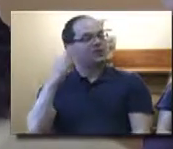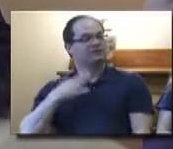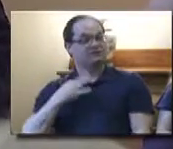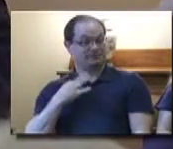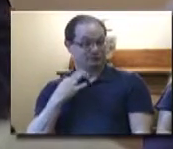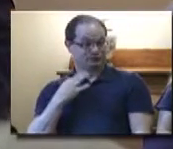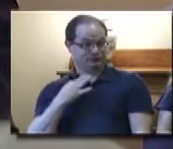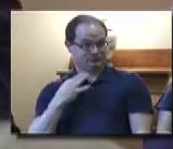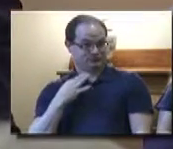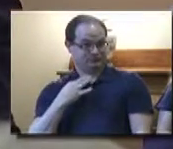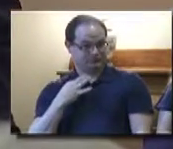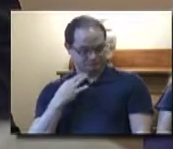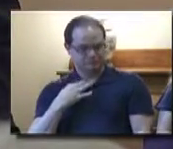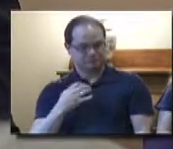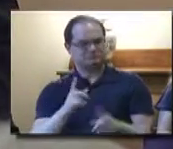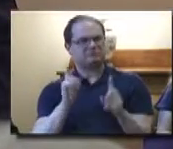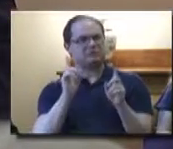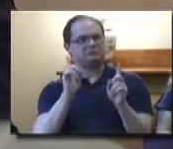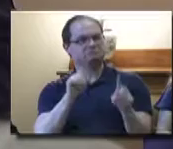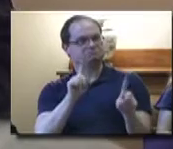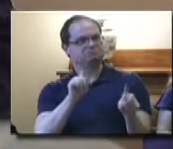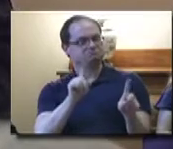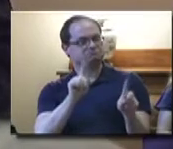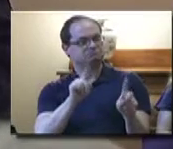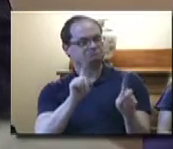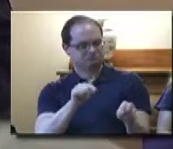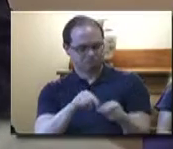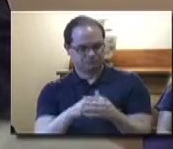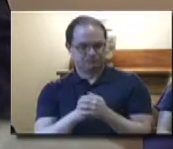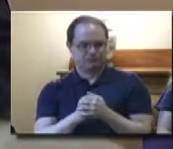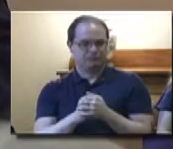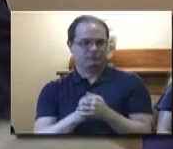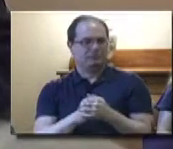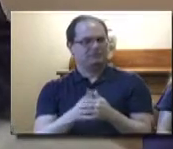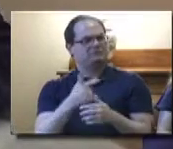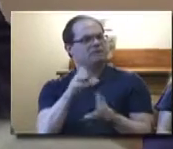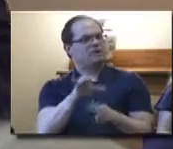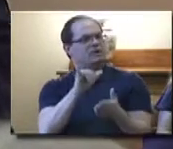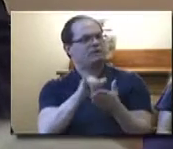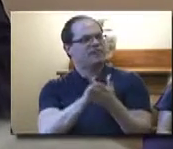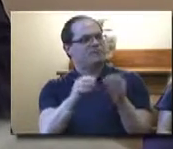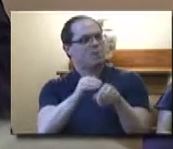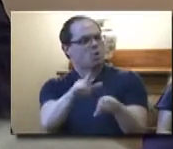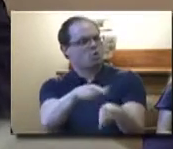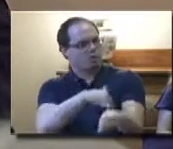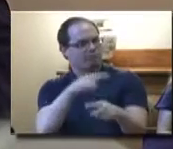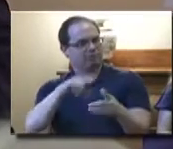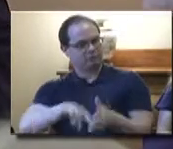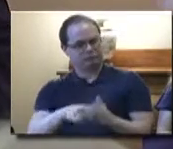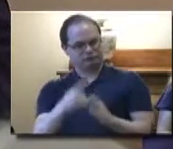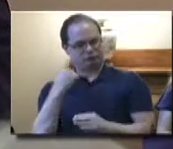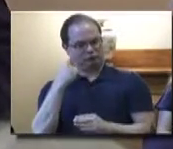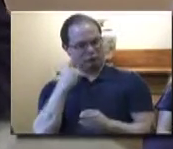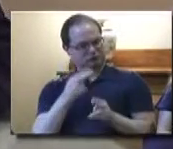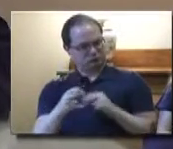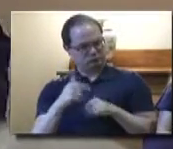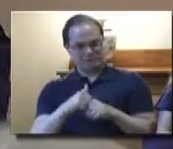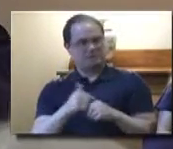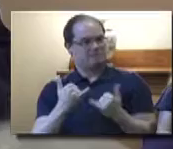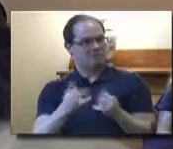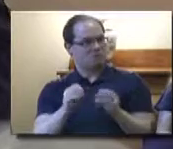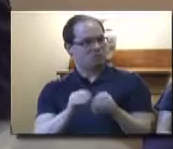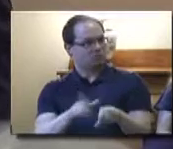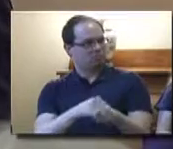and I have been doing that much longer than I ever thought I would. When I go into